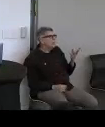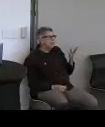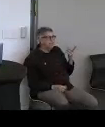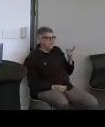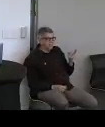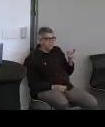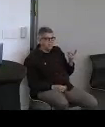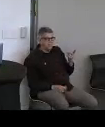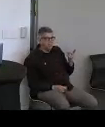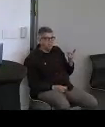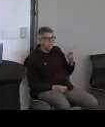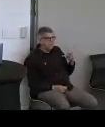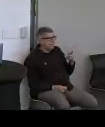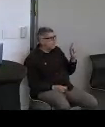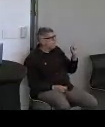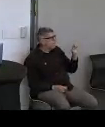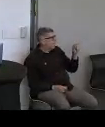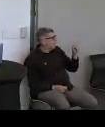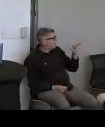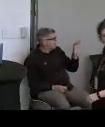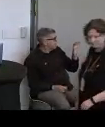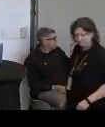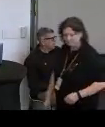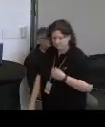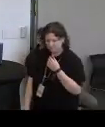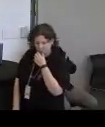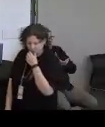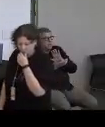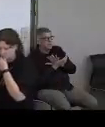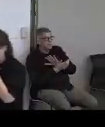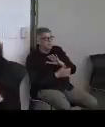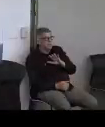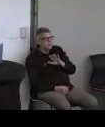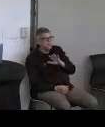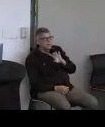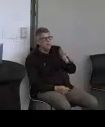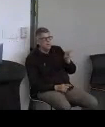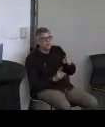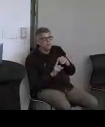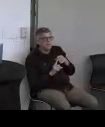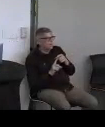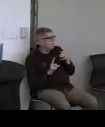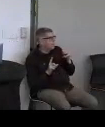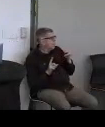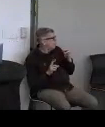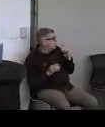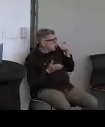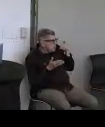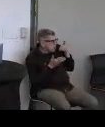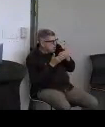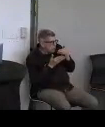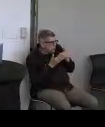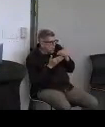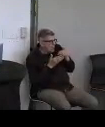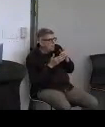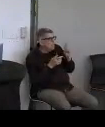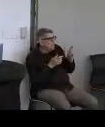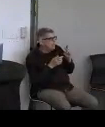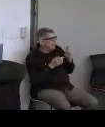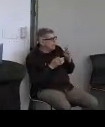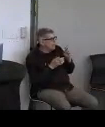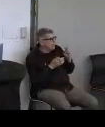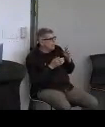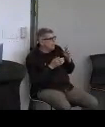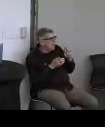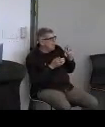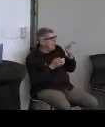white plastic paper. And at a microscopic level, it's basically full of tiny air bubbles.